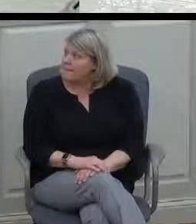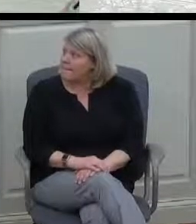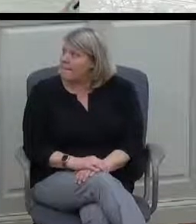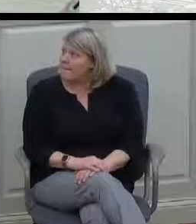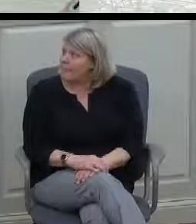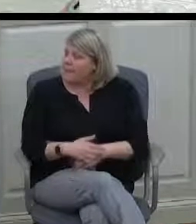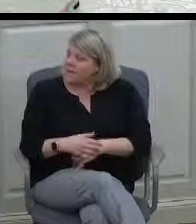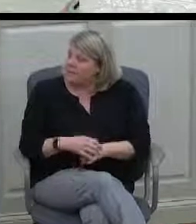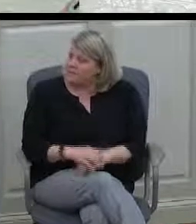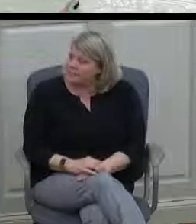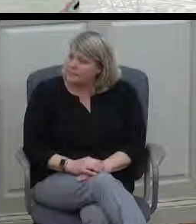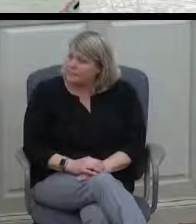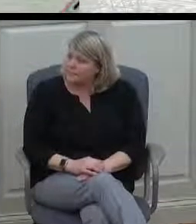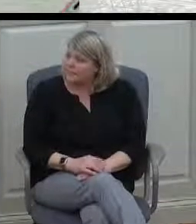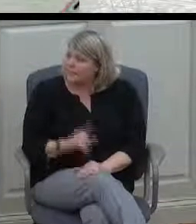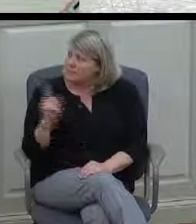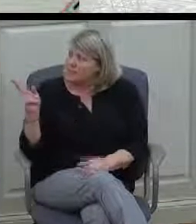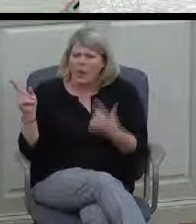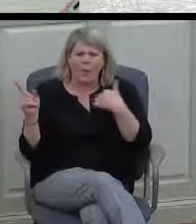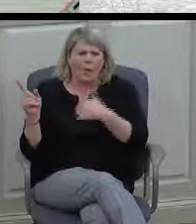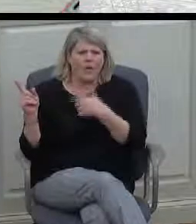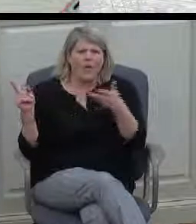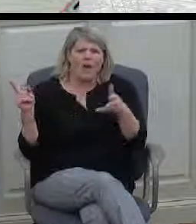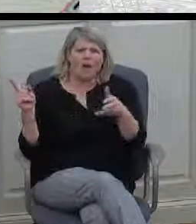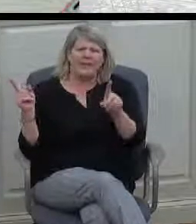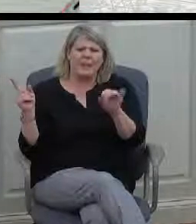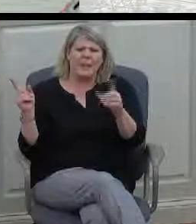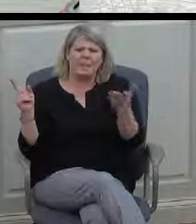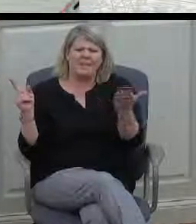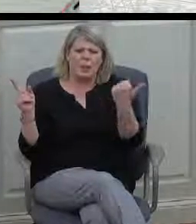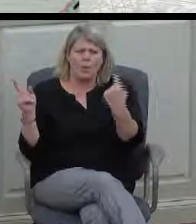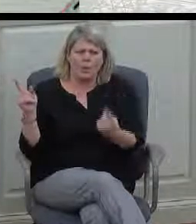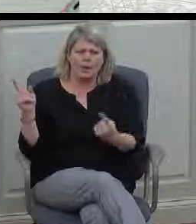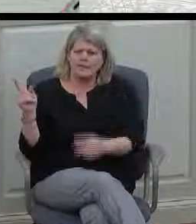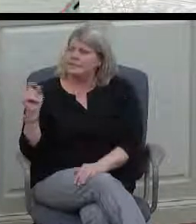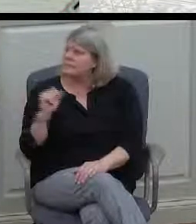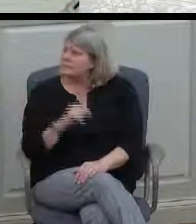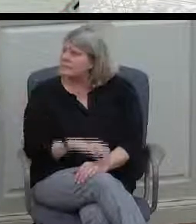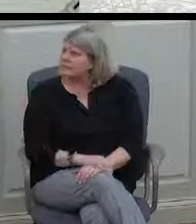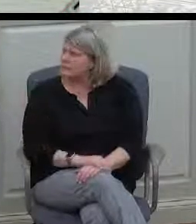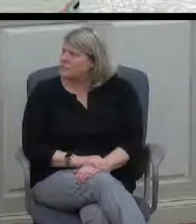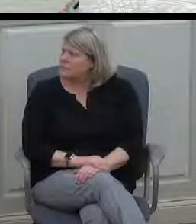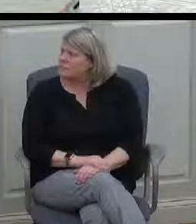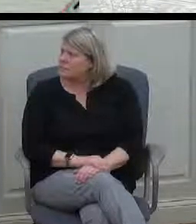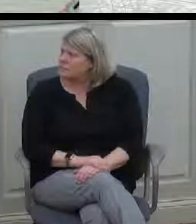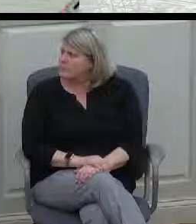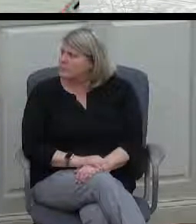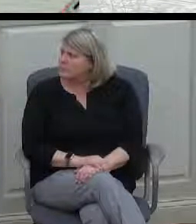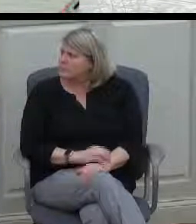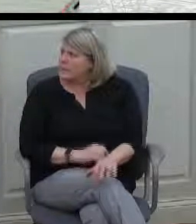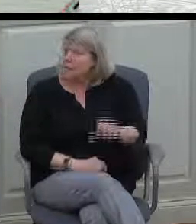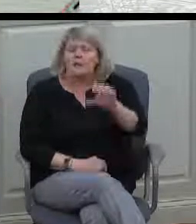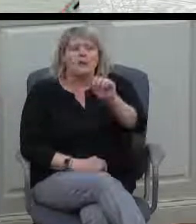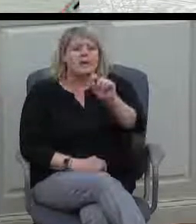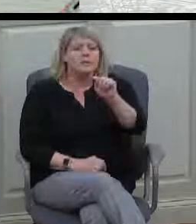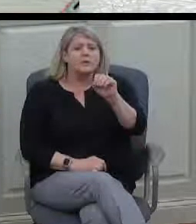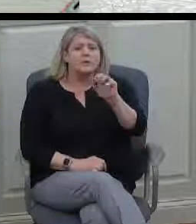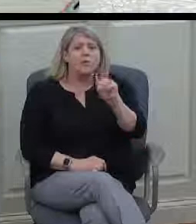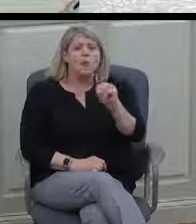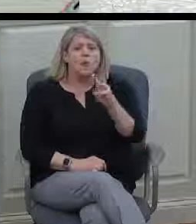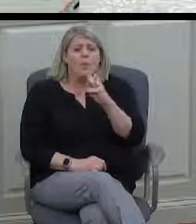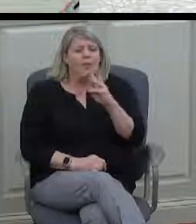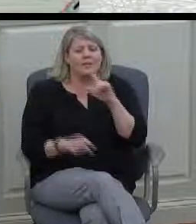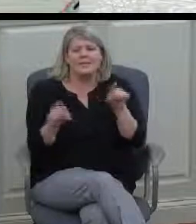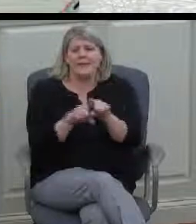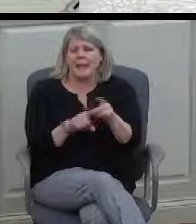We've already done it with this. Right. That's probably true. Stormwater program, we talked about, the same thing we talked about